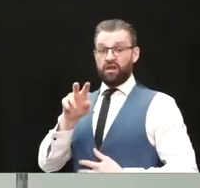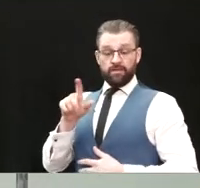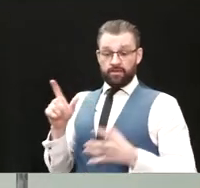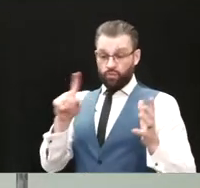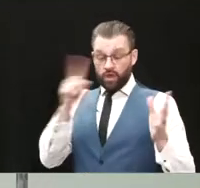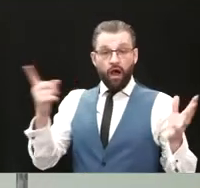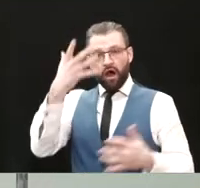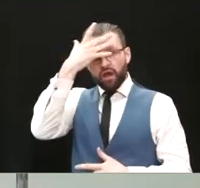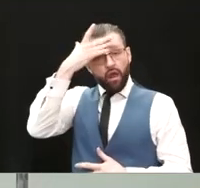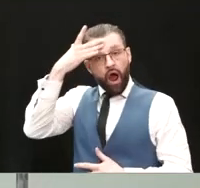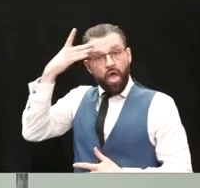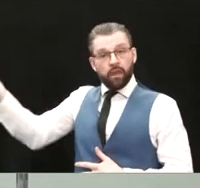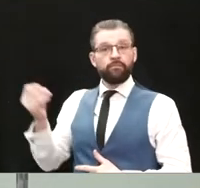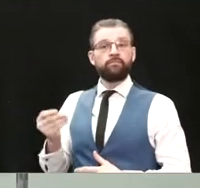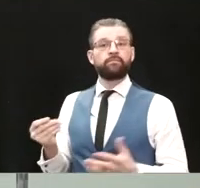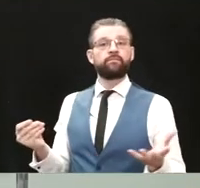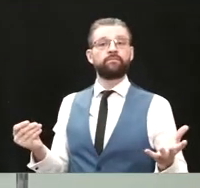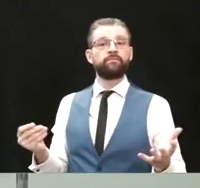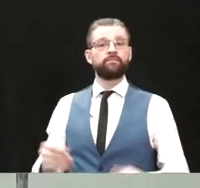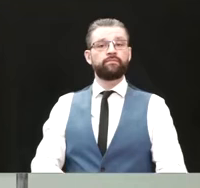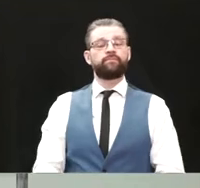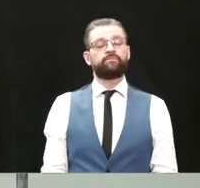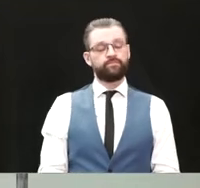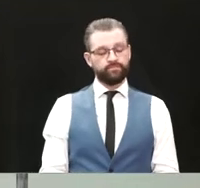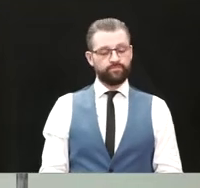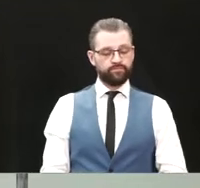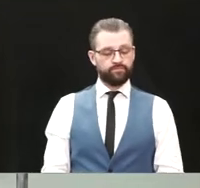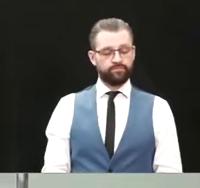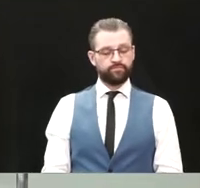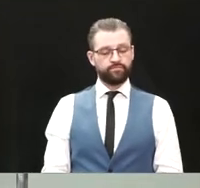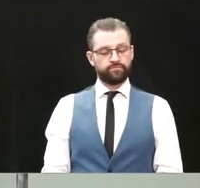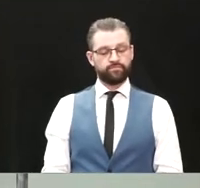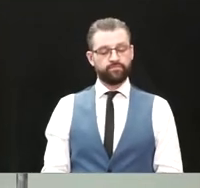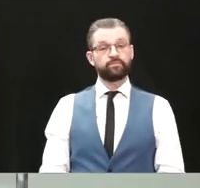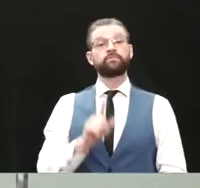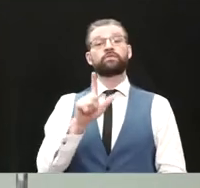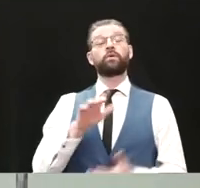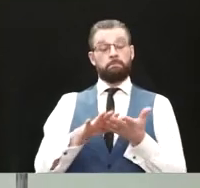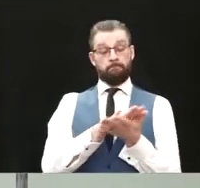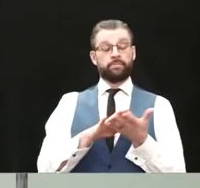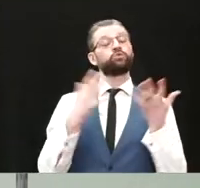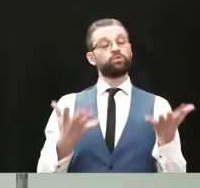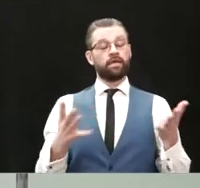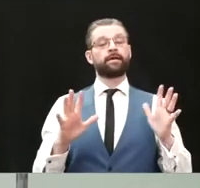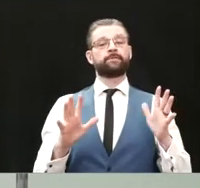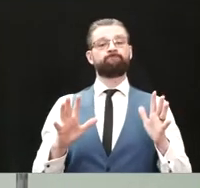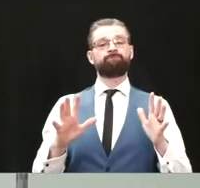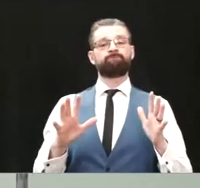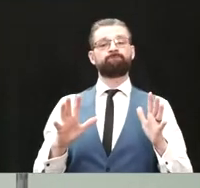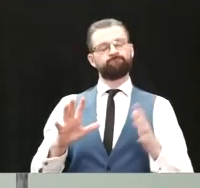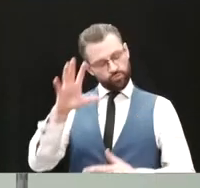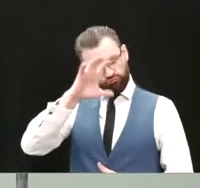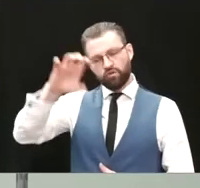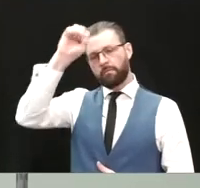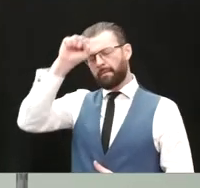to fade from our collective memory. So today, we commemorate all those